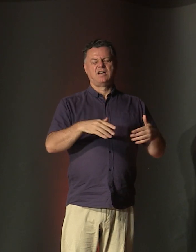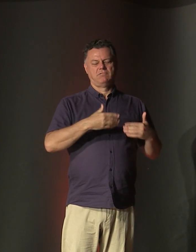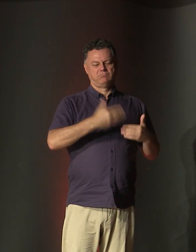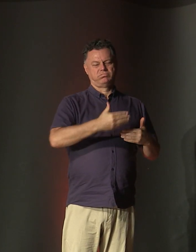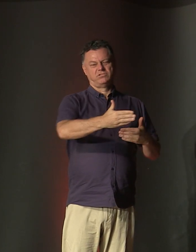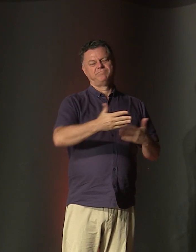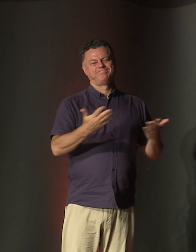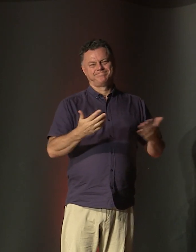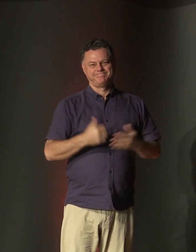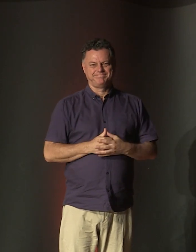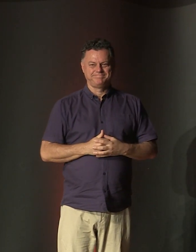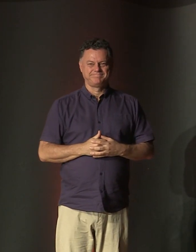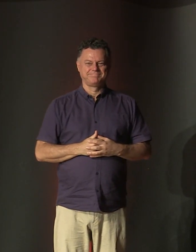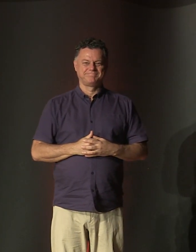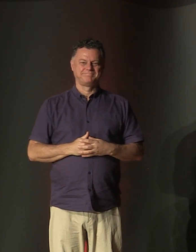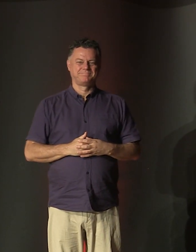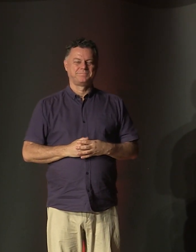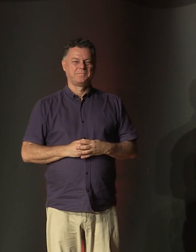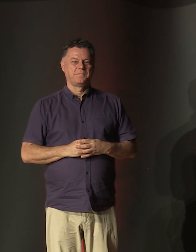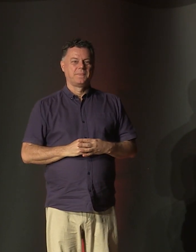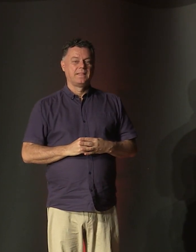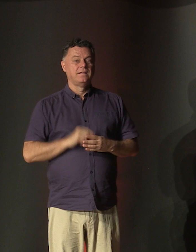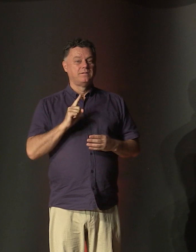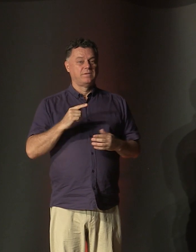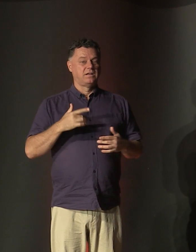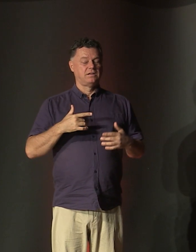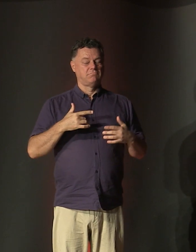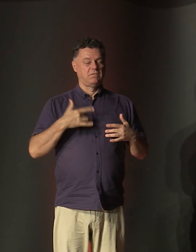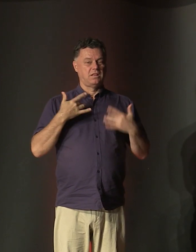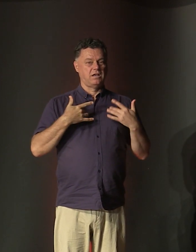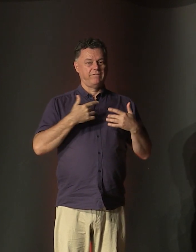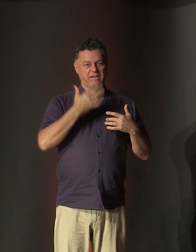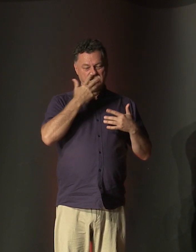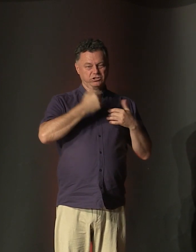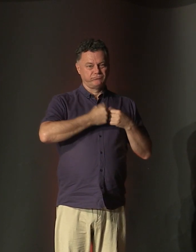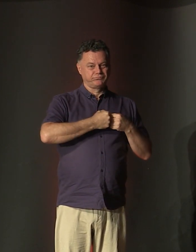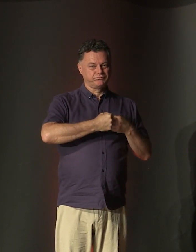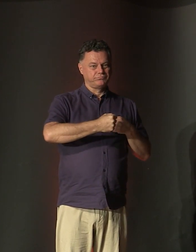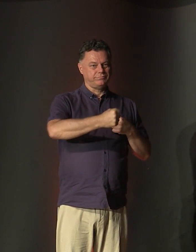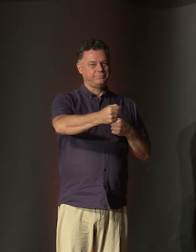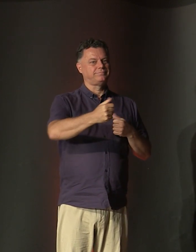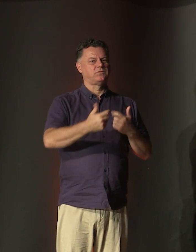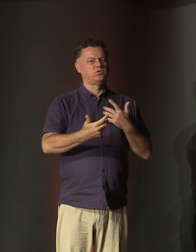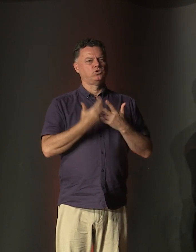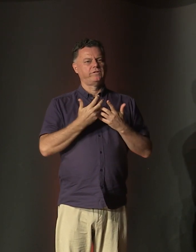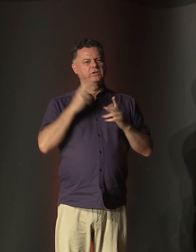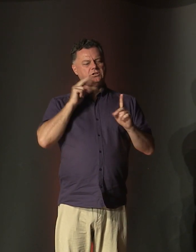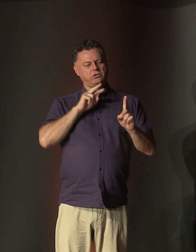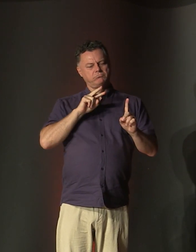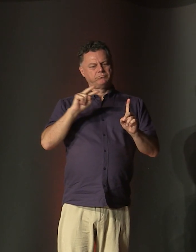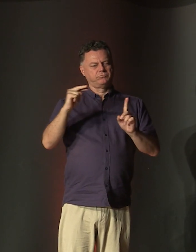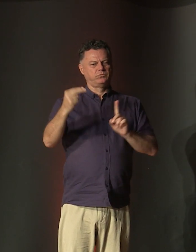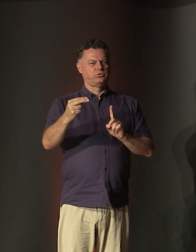But with the benefits of greater longevity, now we have a new view of the activities of